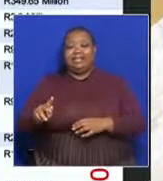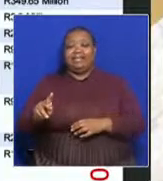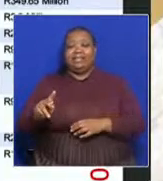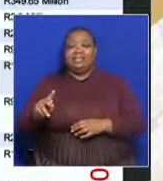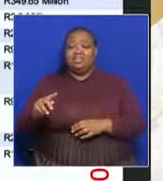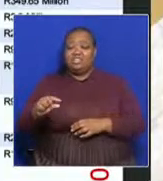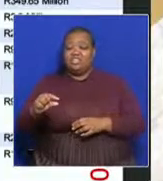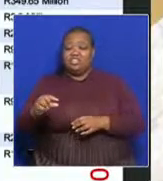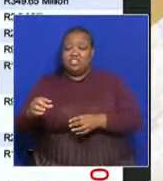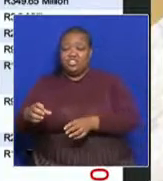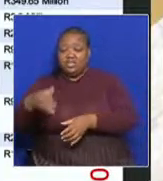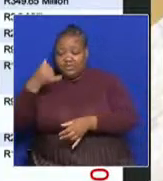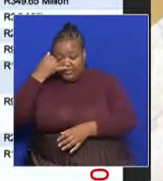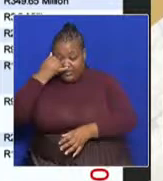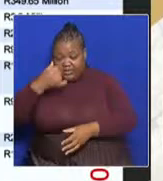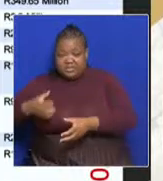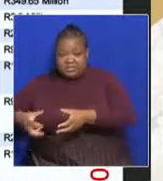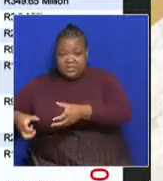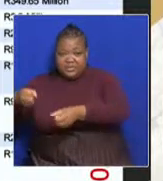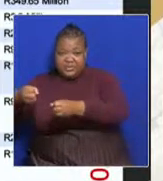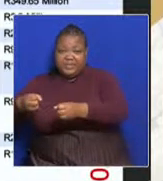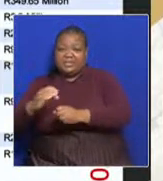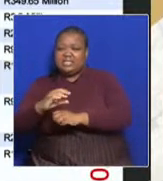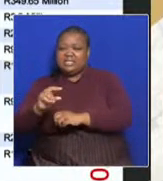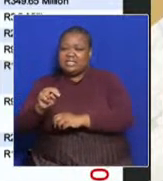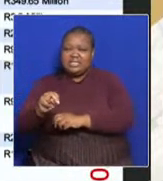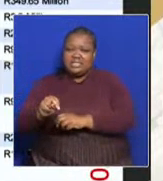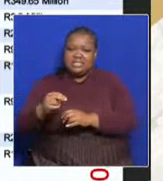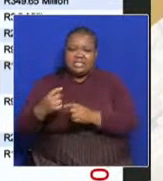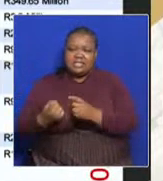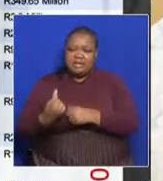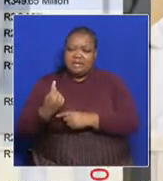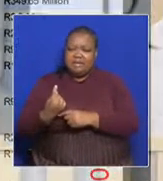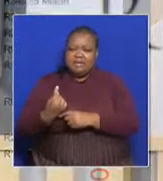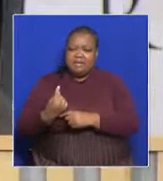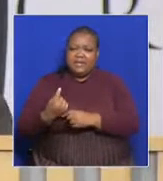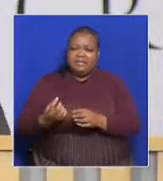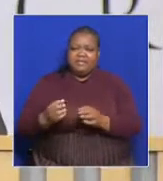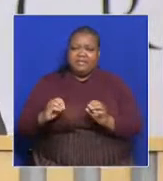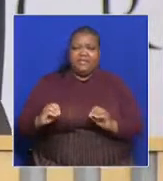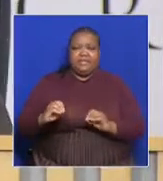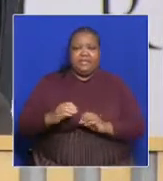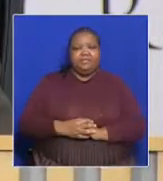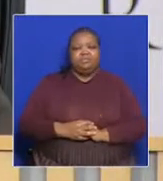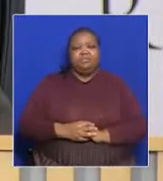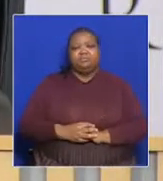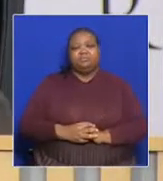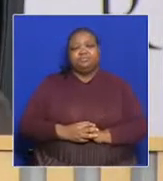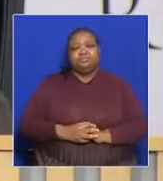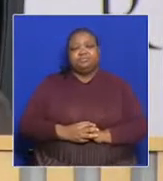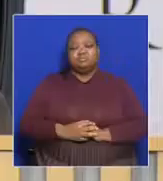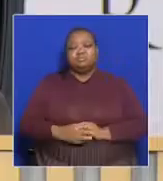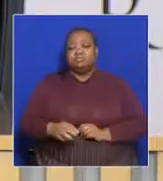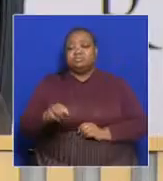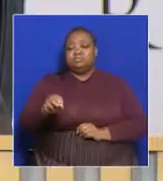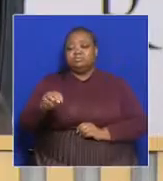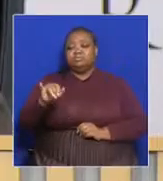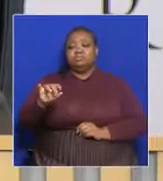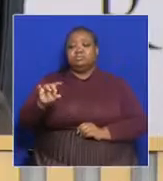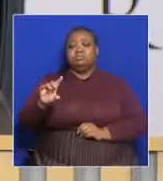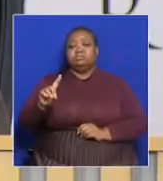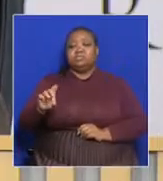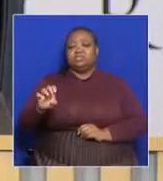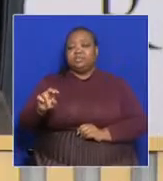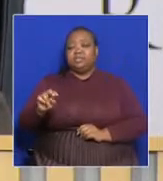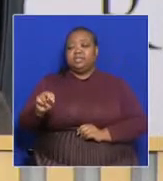unit, I'm familiar with my cases. So I thought I'd point that out. No, it's Maiden Wharf, that 999 kg. You said it was